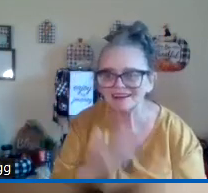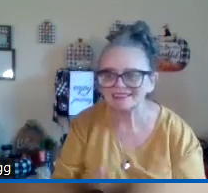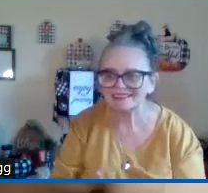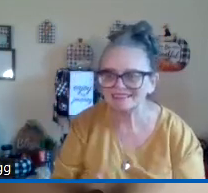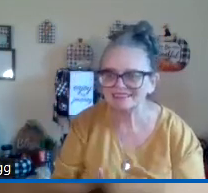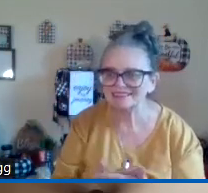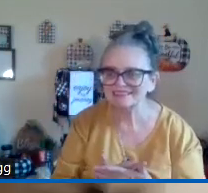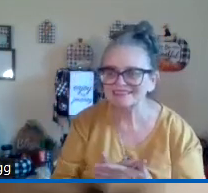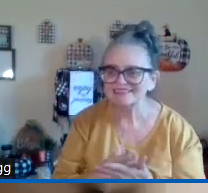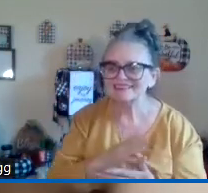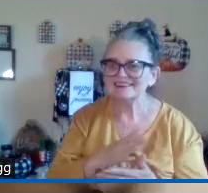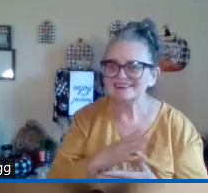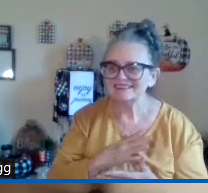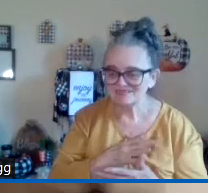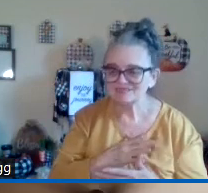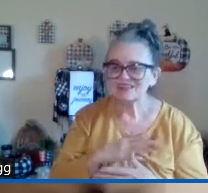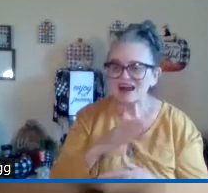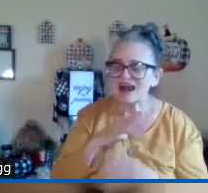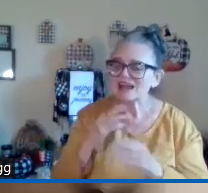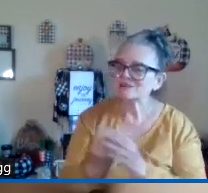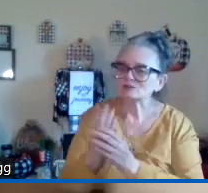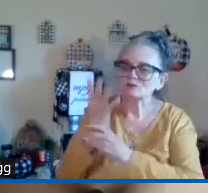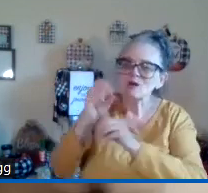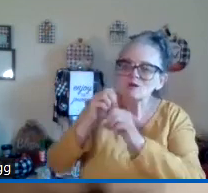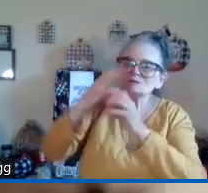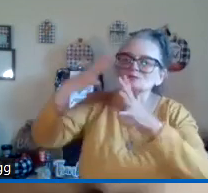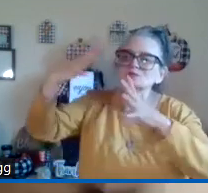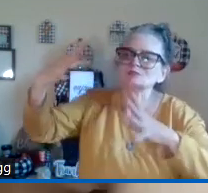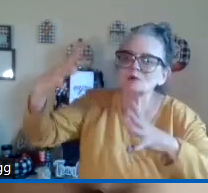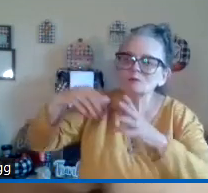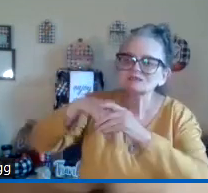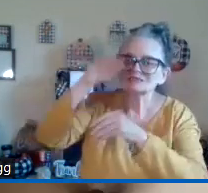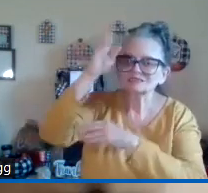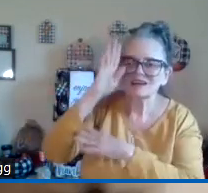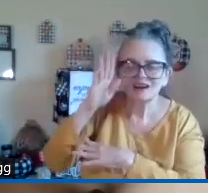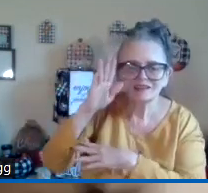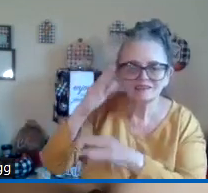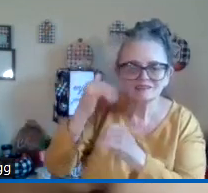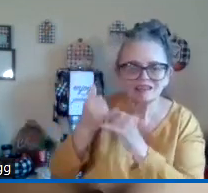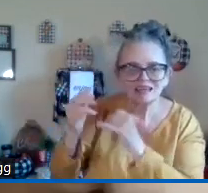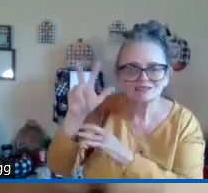a net. And the evil man